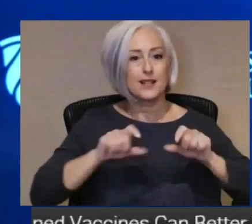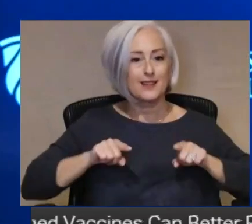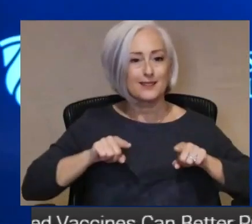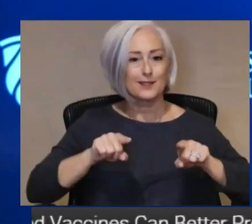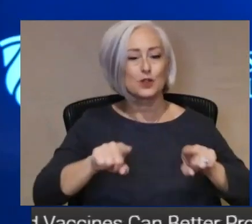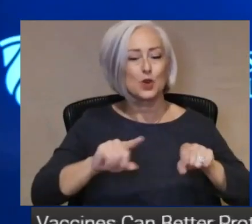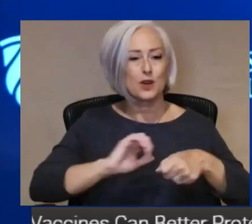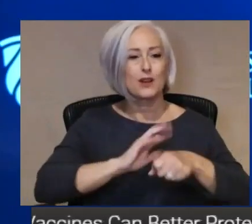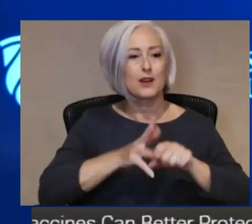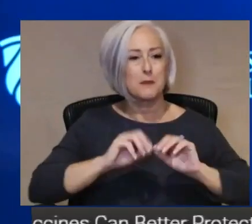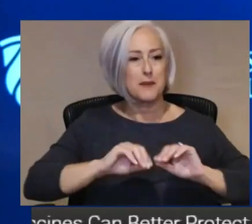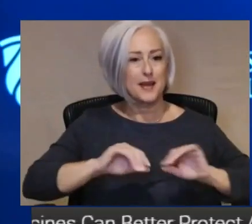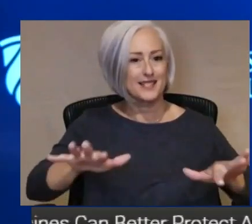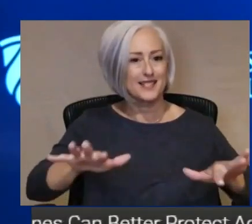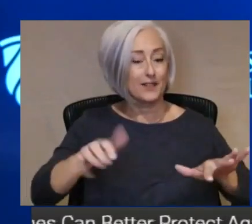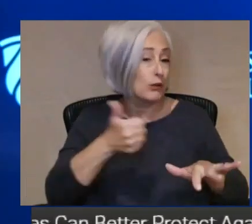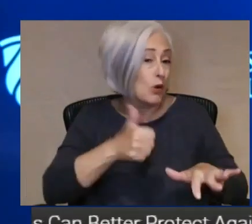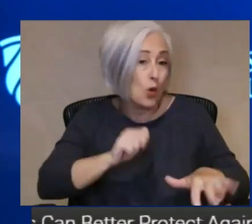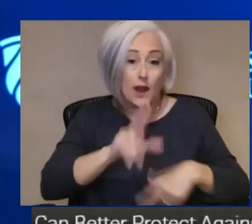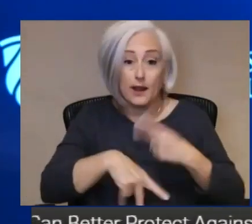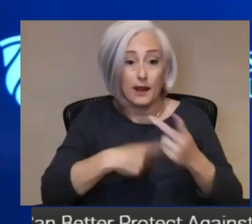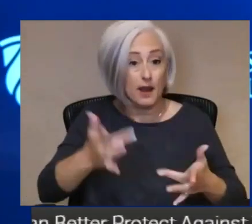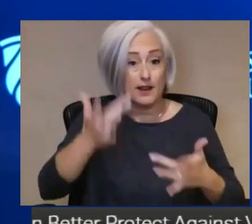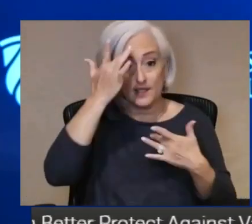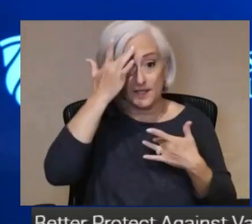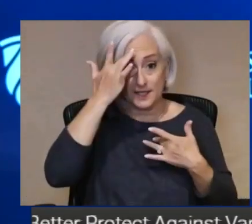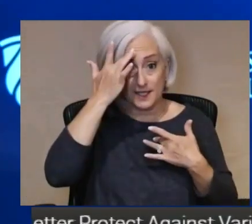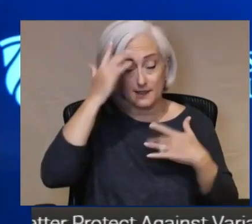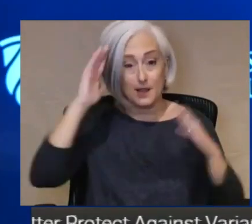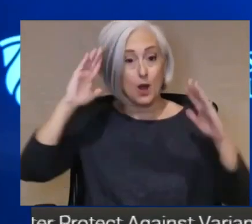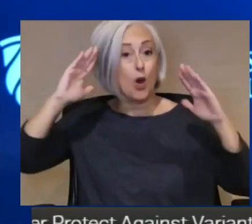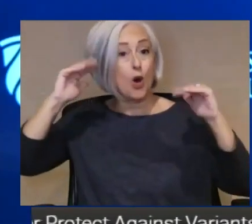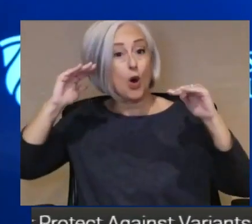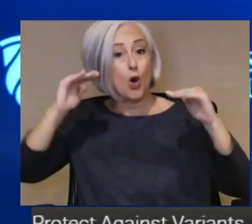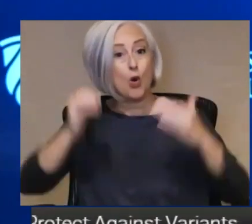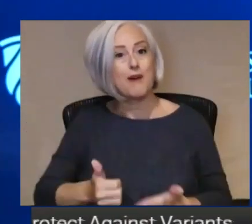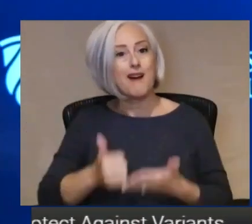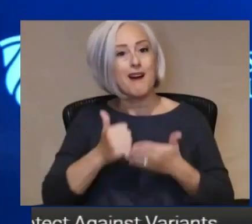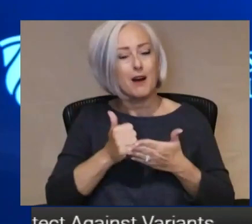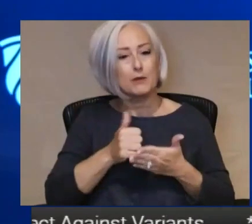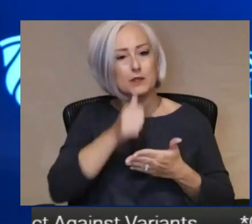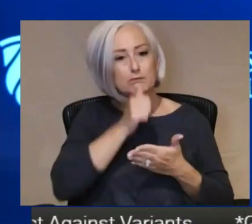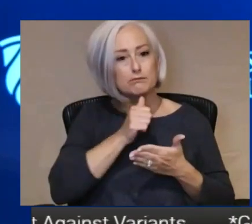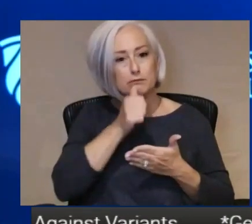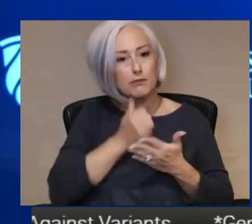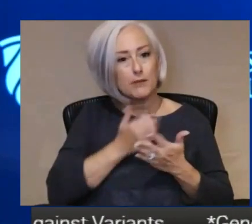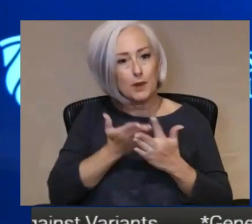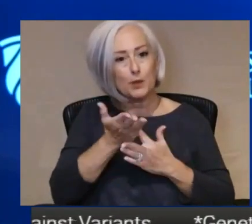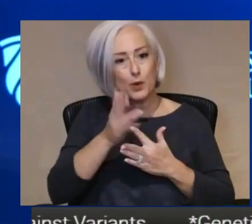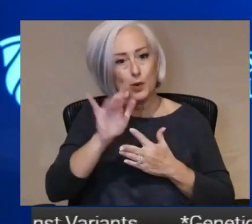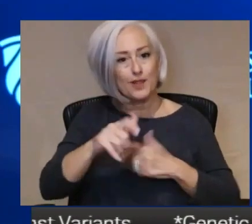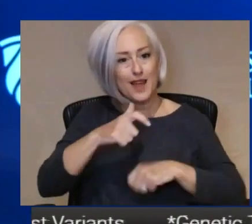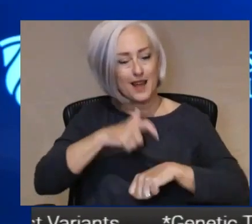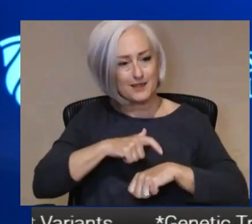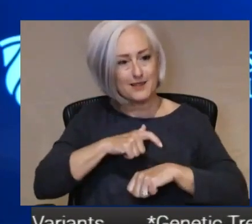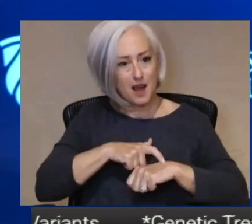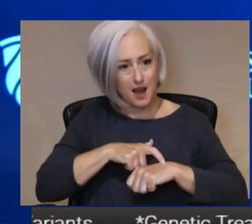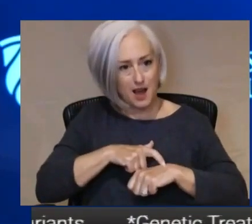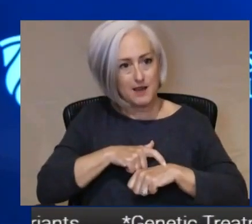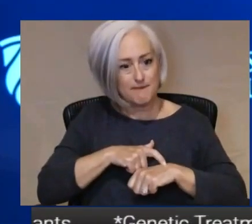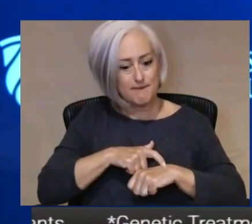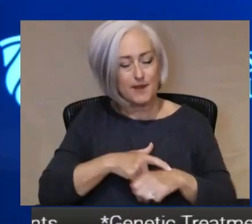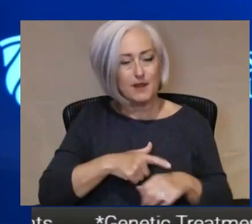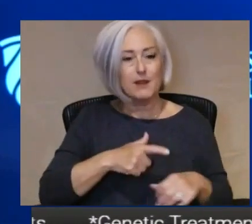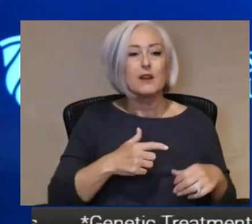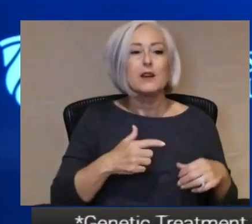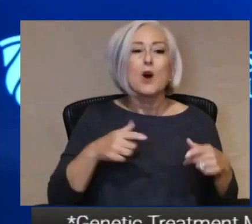have. What I know is this: hope helps us get through the times while we have faith in science to